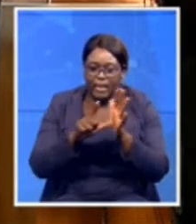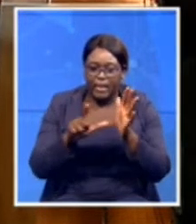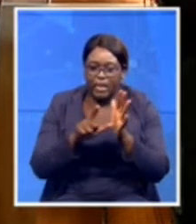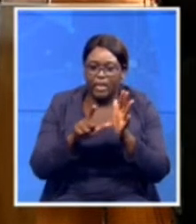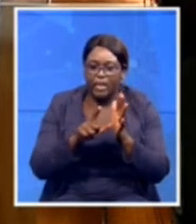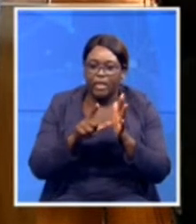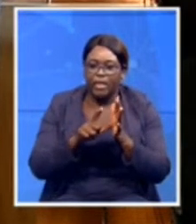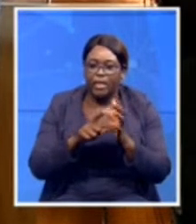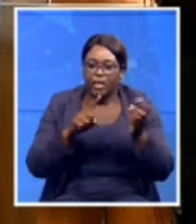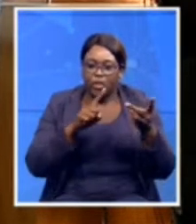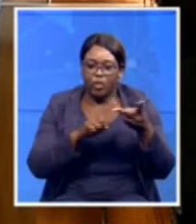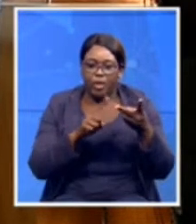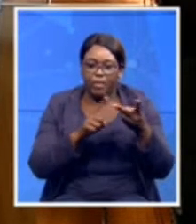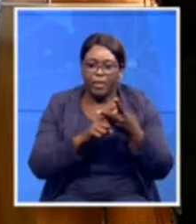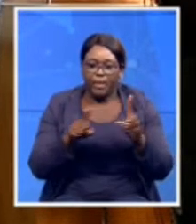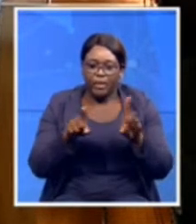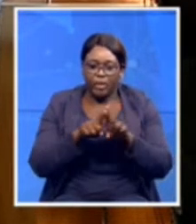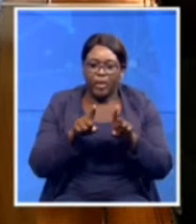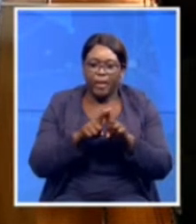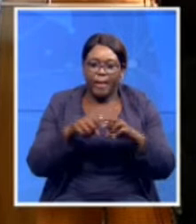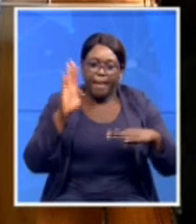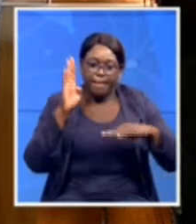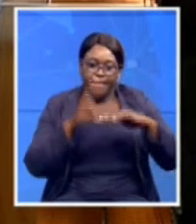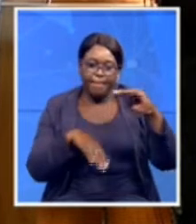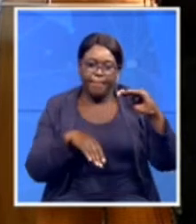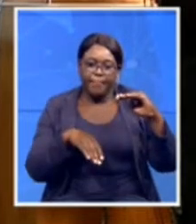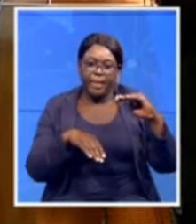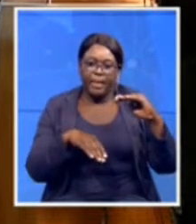which is an independent body.